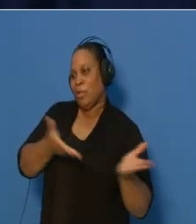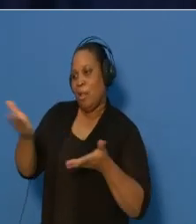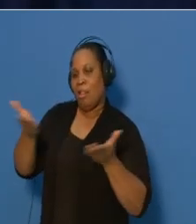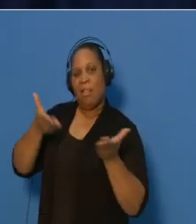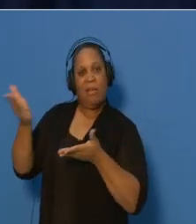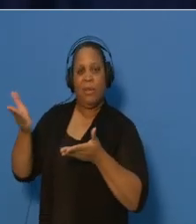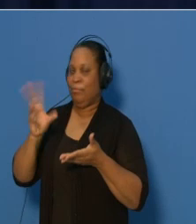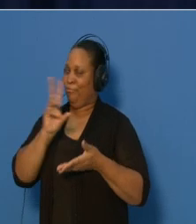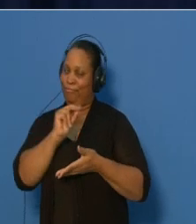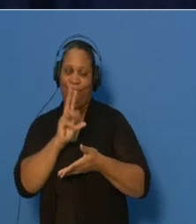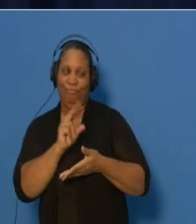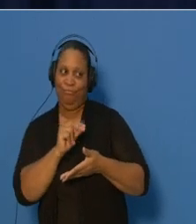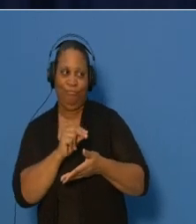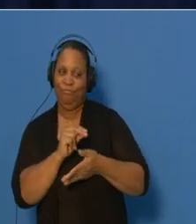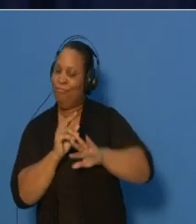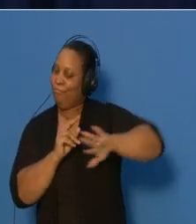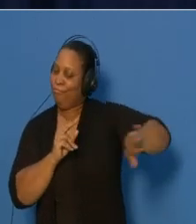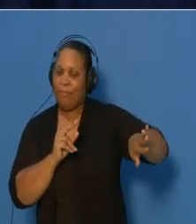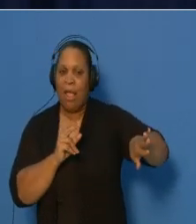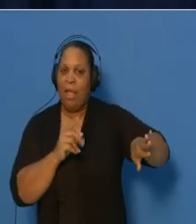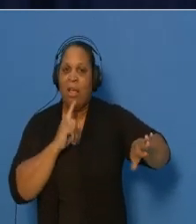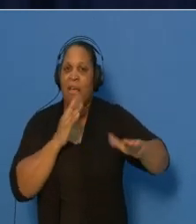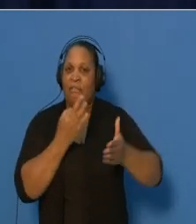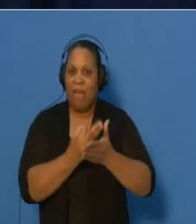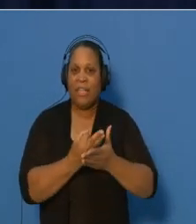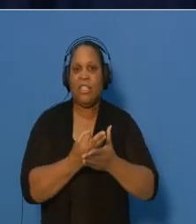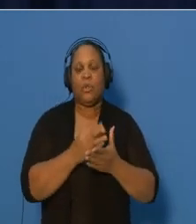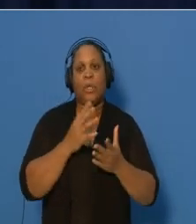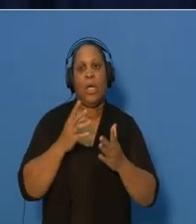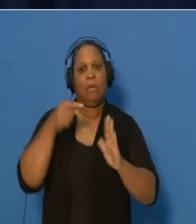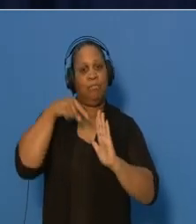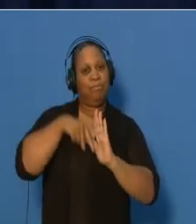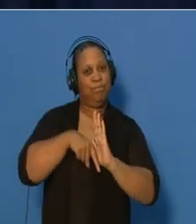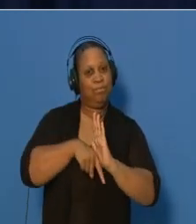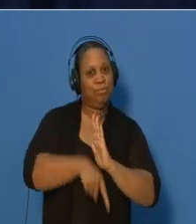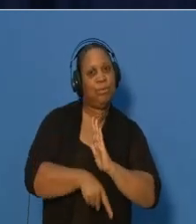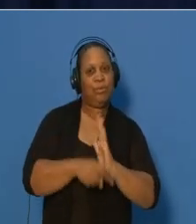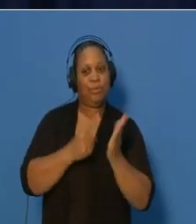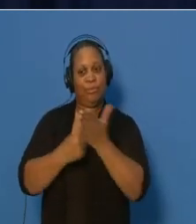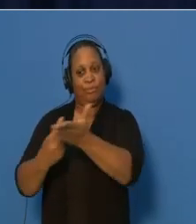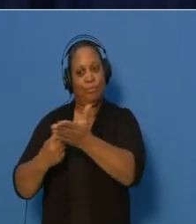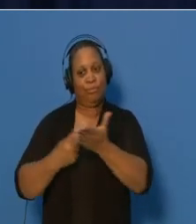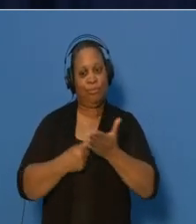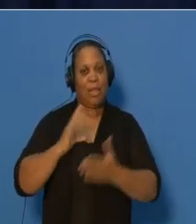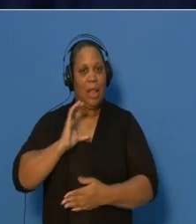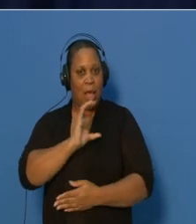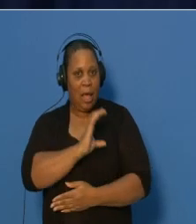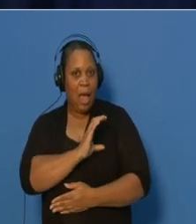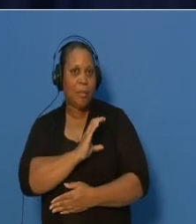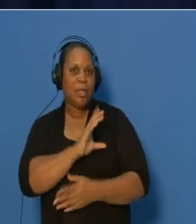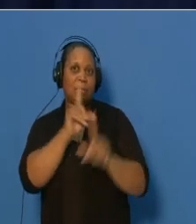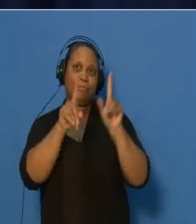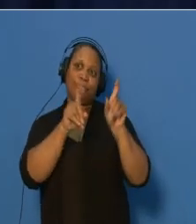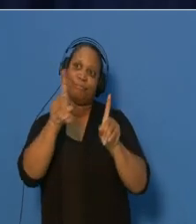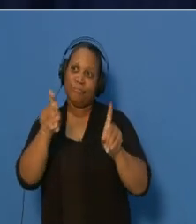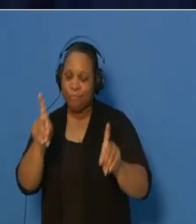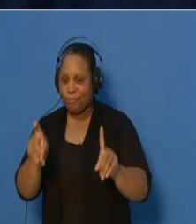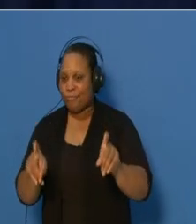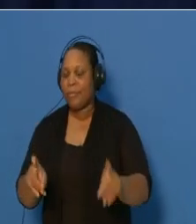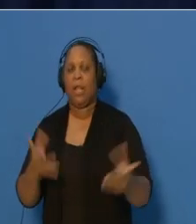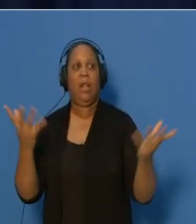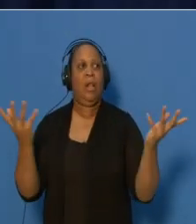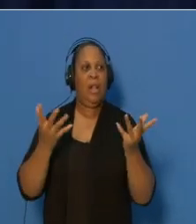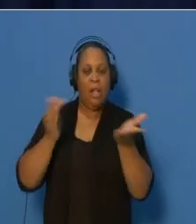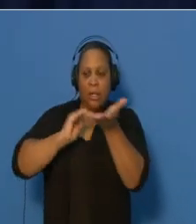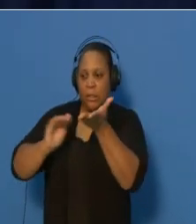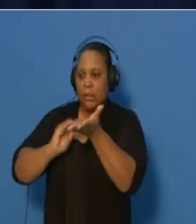all the rest. The fact is that we had a very spirited discussion at our cabinet meeting earlier. And there were questions about all forms of possible exemptions